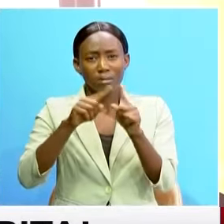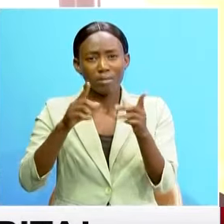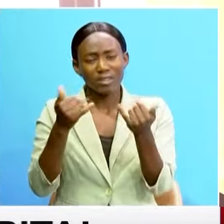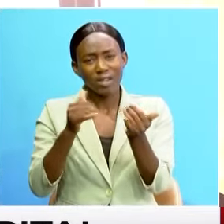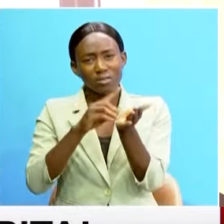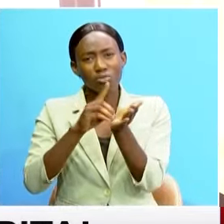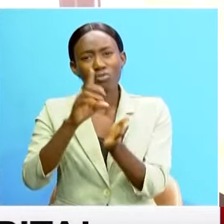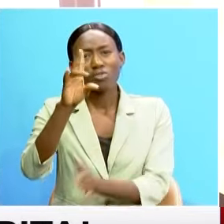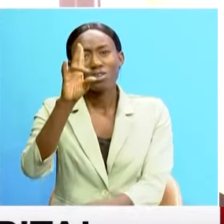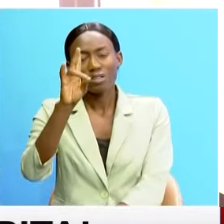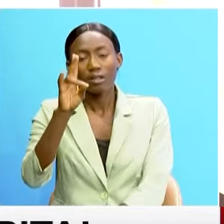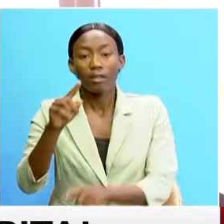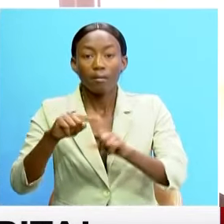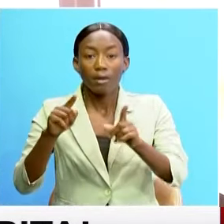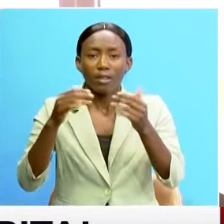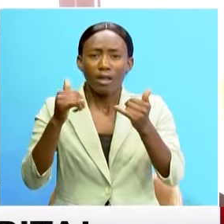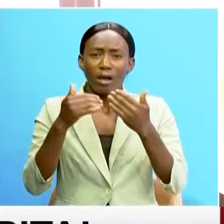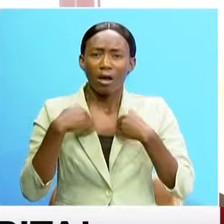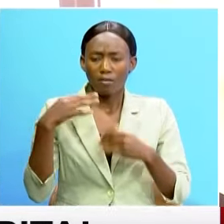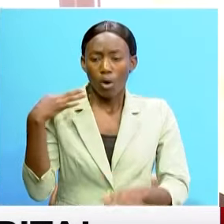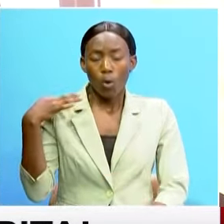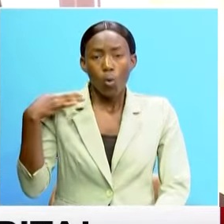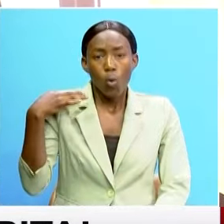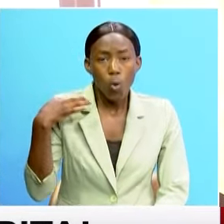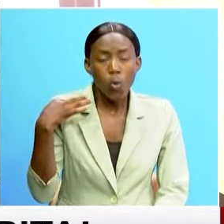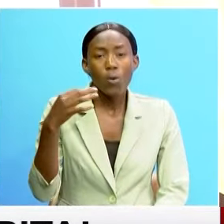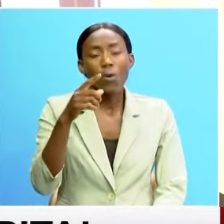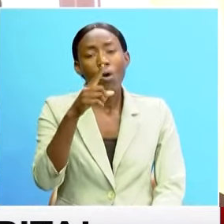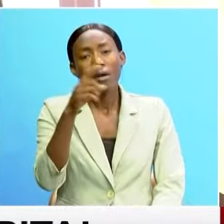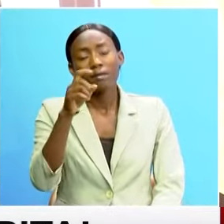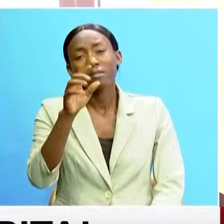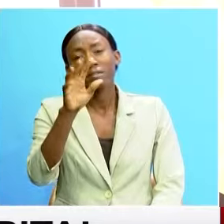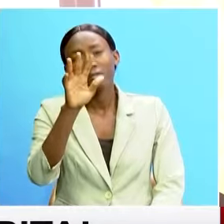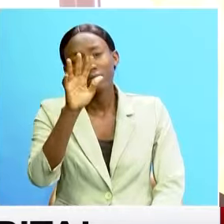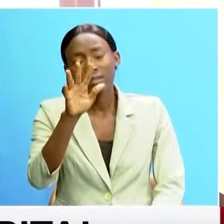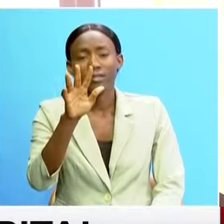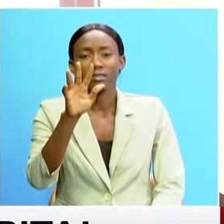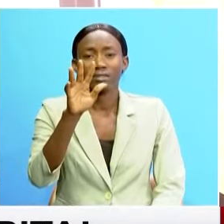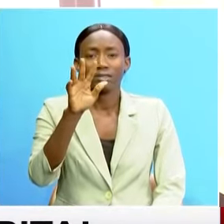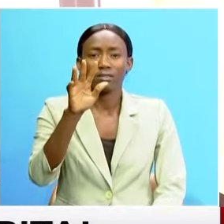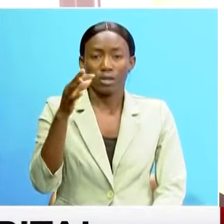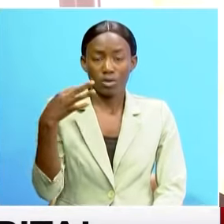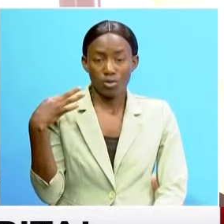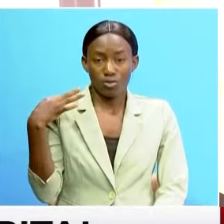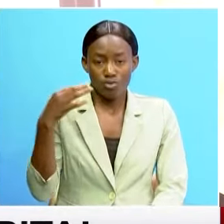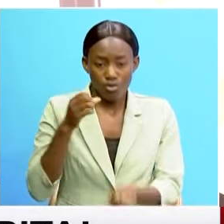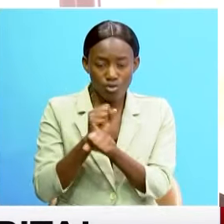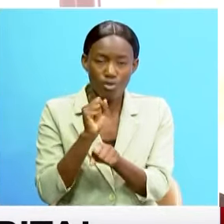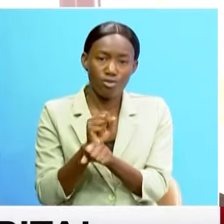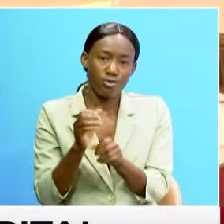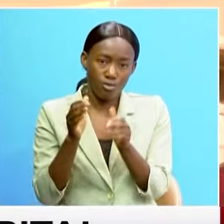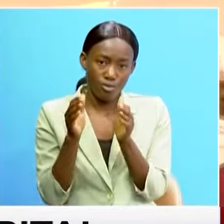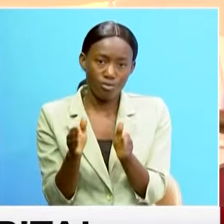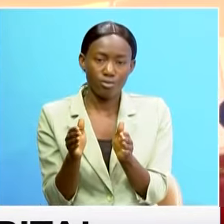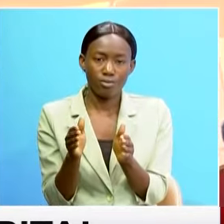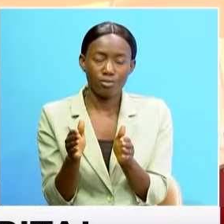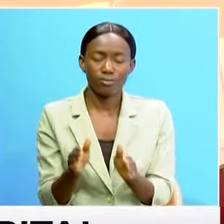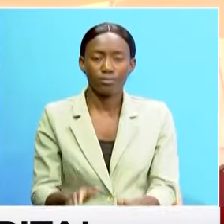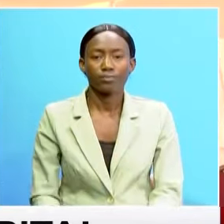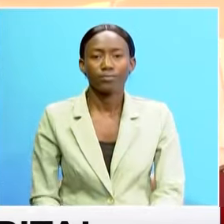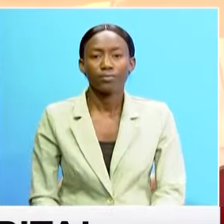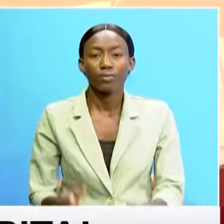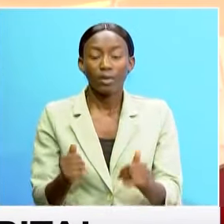105 volunteers. And as you have already directed, we are looking into their employment, Your Excellency. And acting